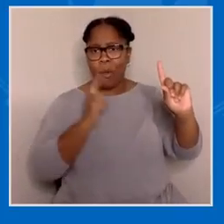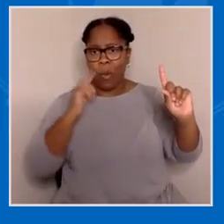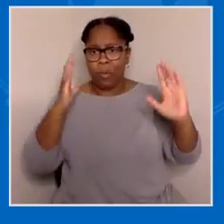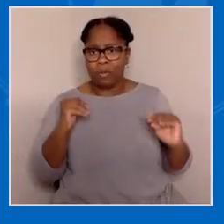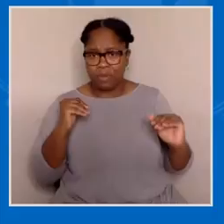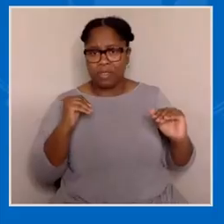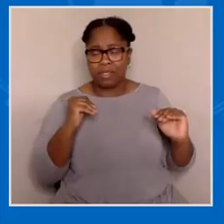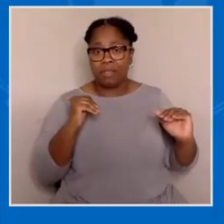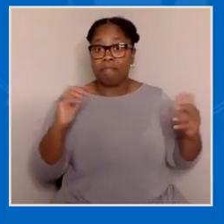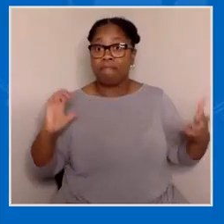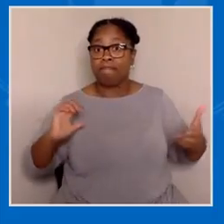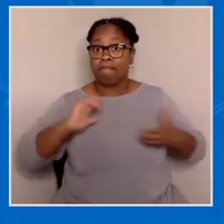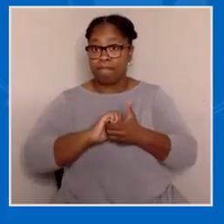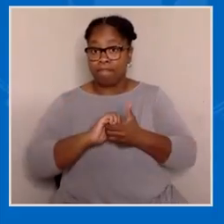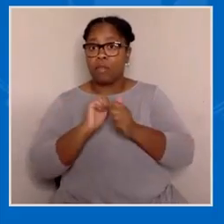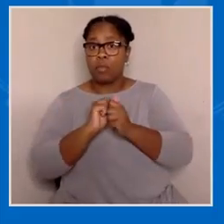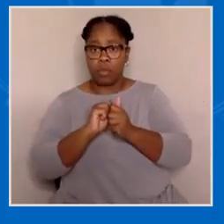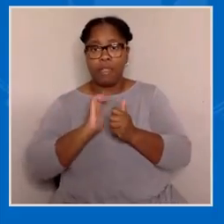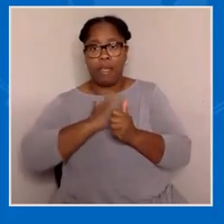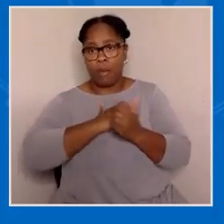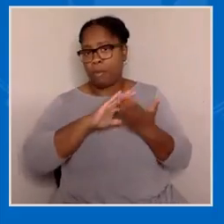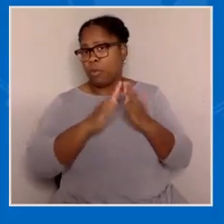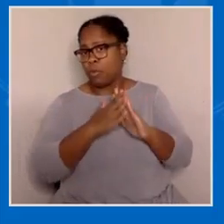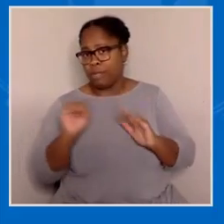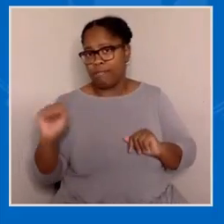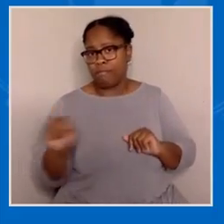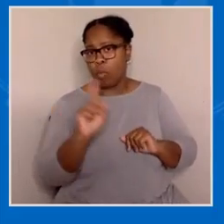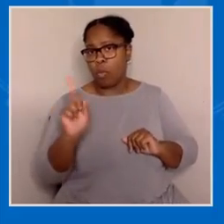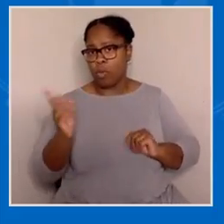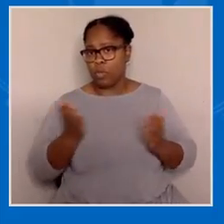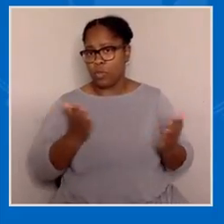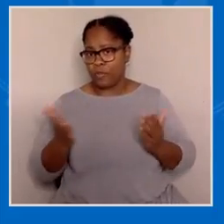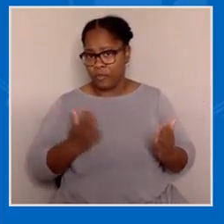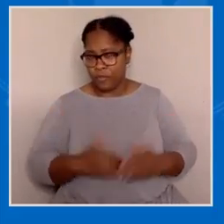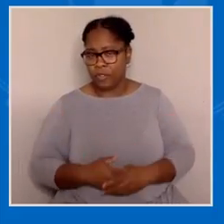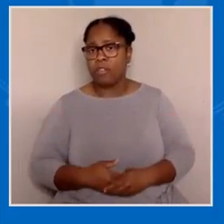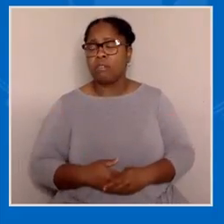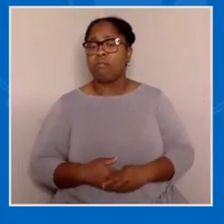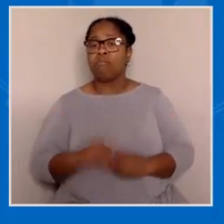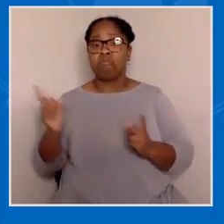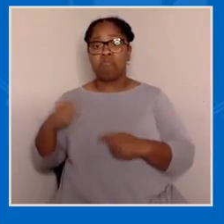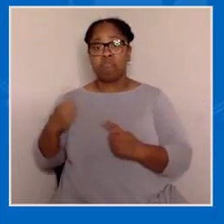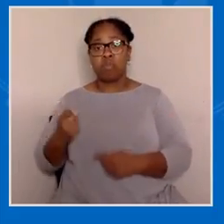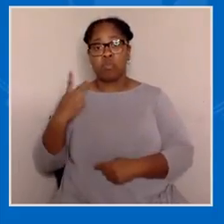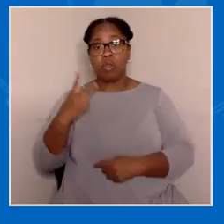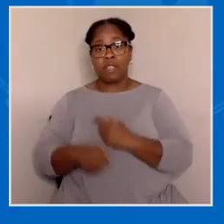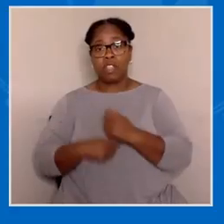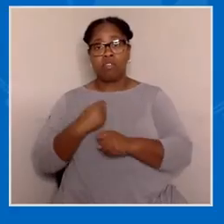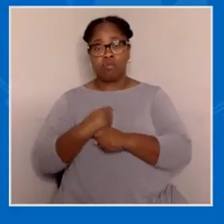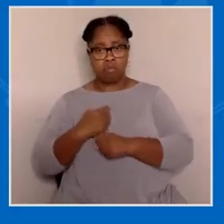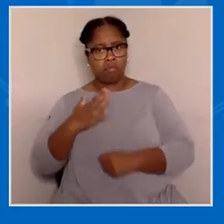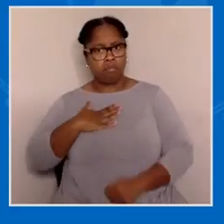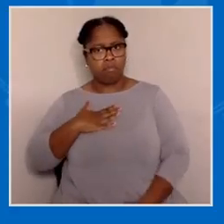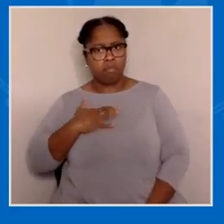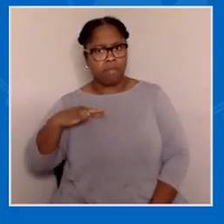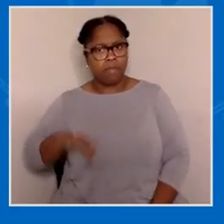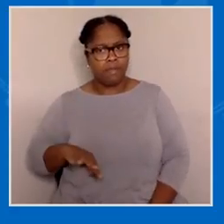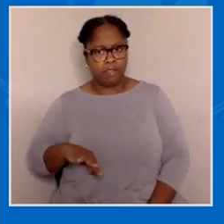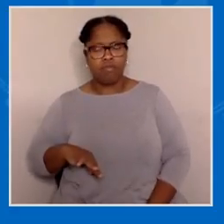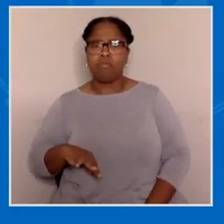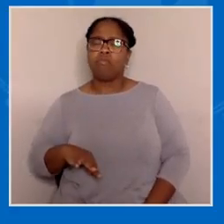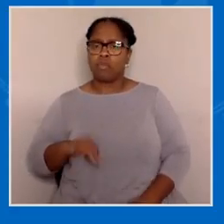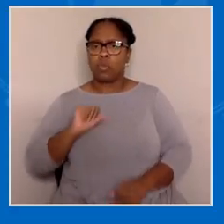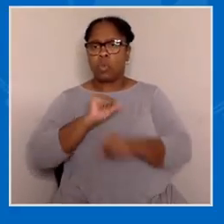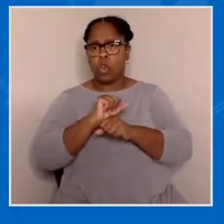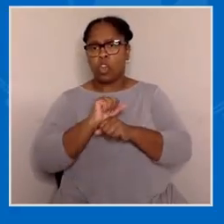partnership with the communities we serve. For 12 years, I had the privilege to stand in a federal courtroom